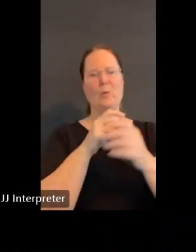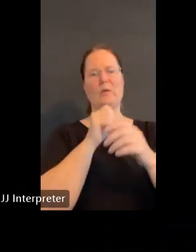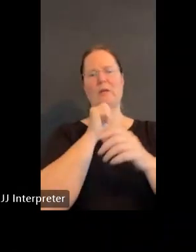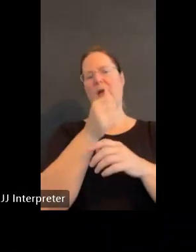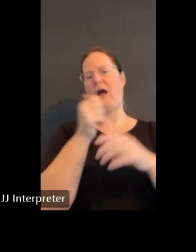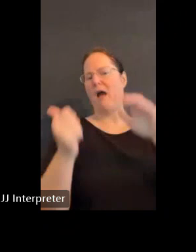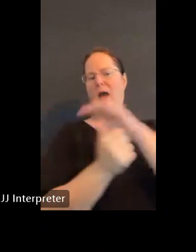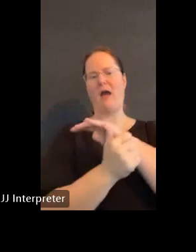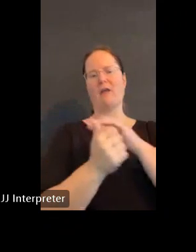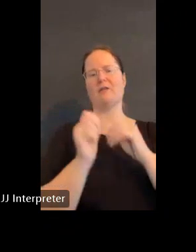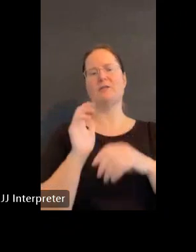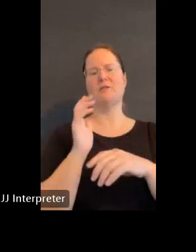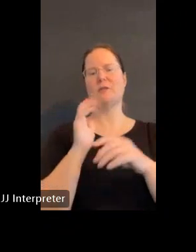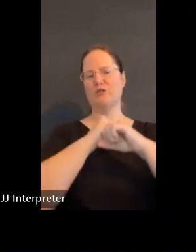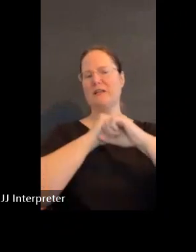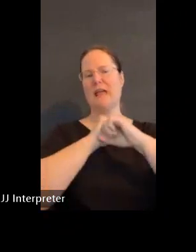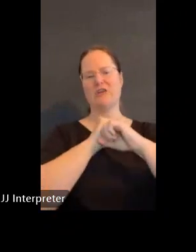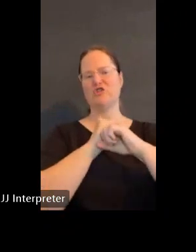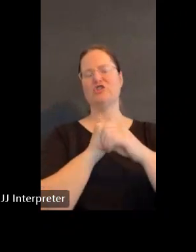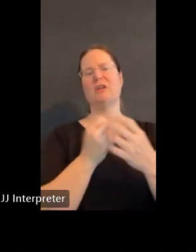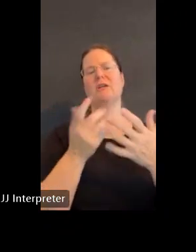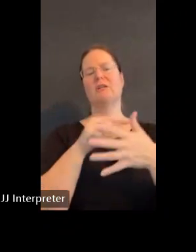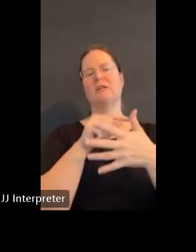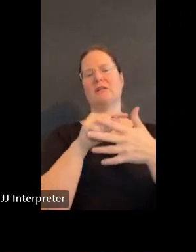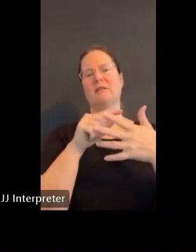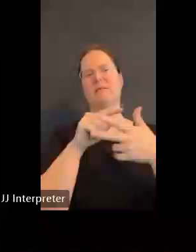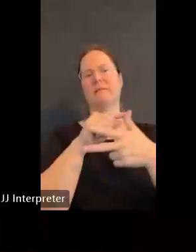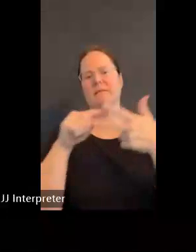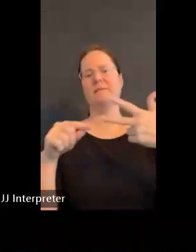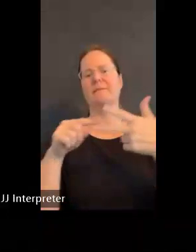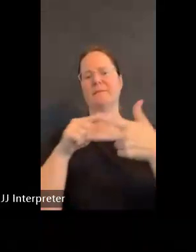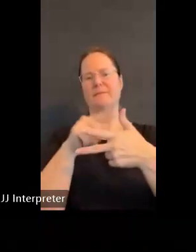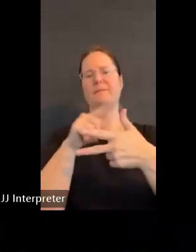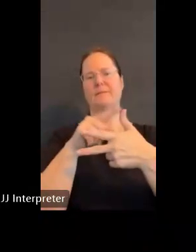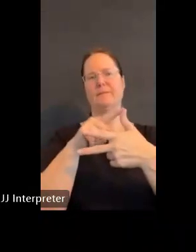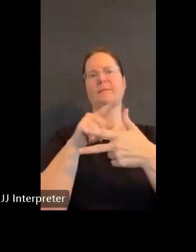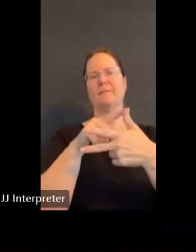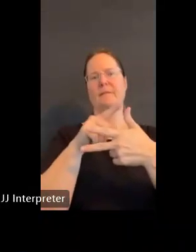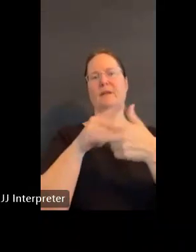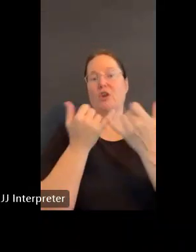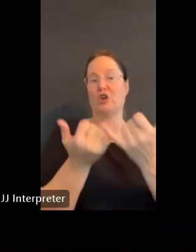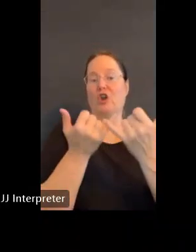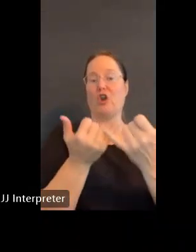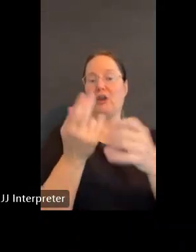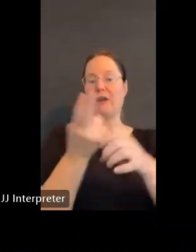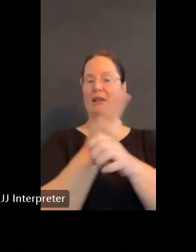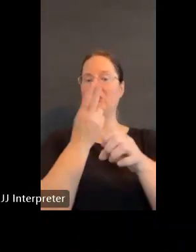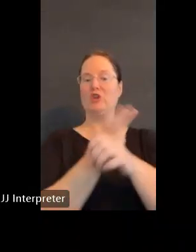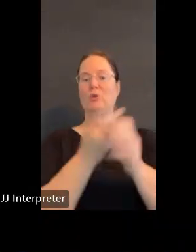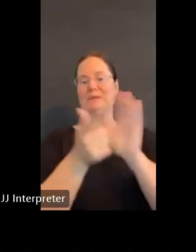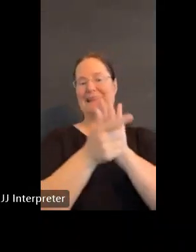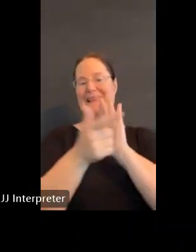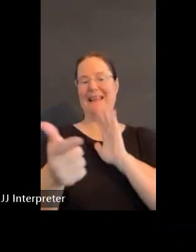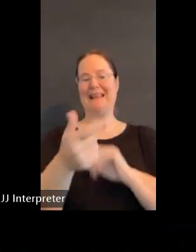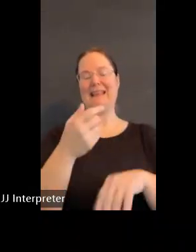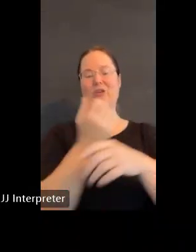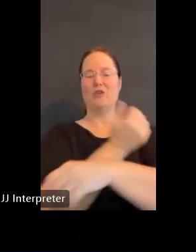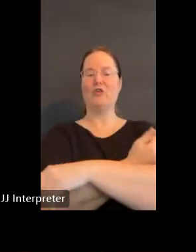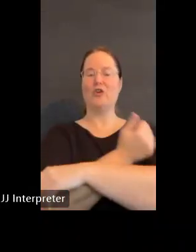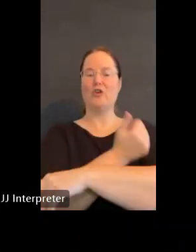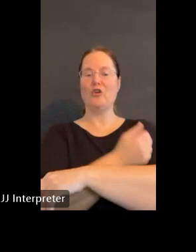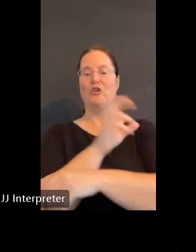disability-related protections. And that includes individuals who are currently using illegal drugs. Now, if someone's in